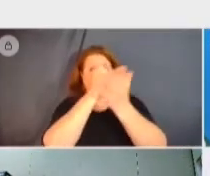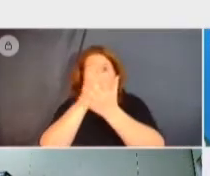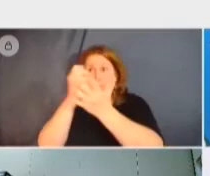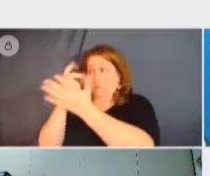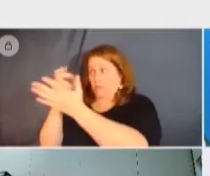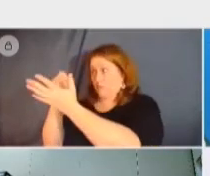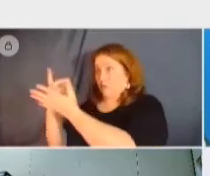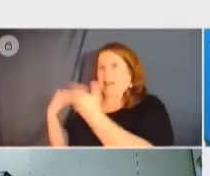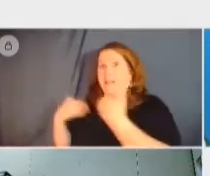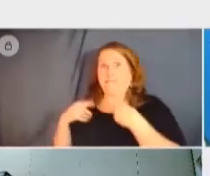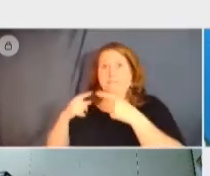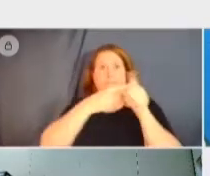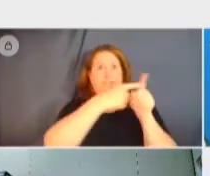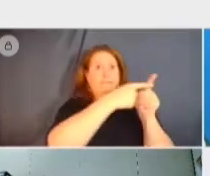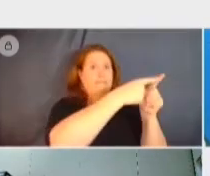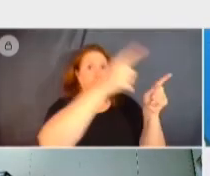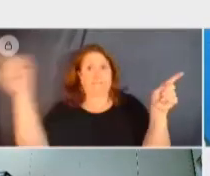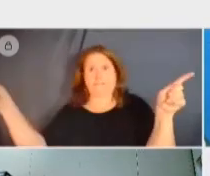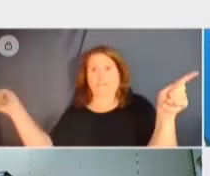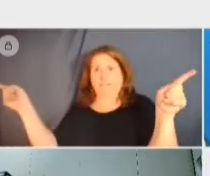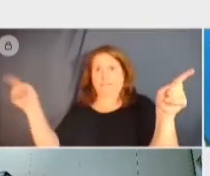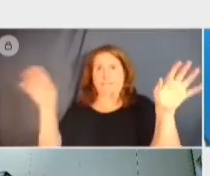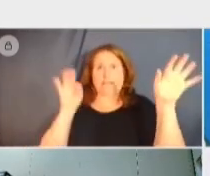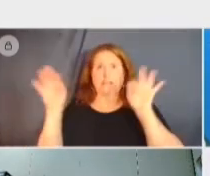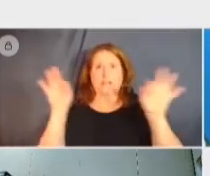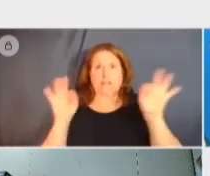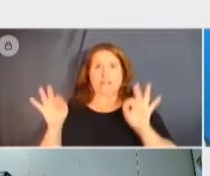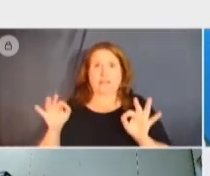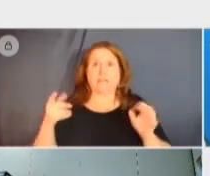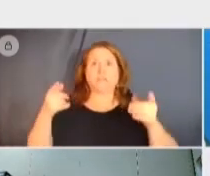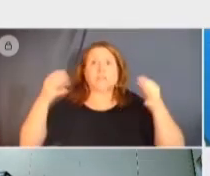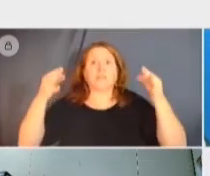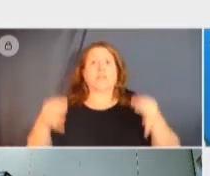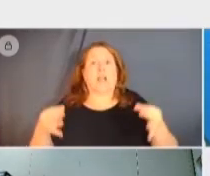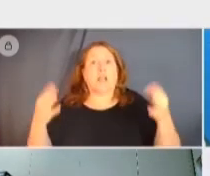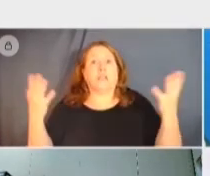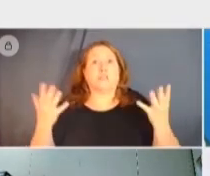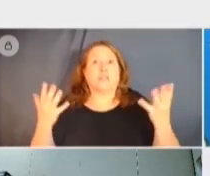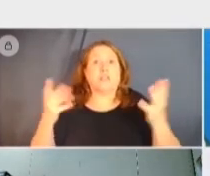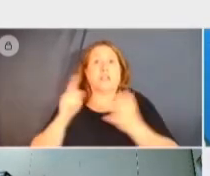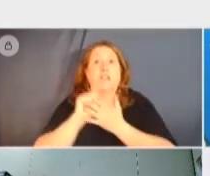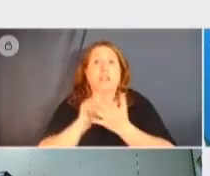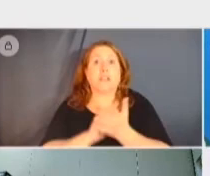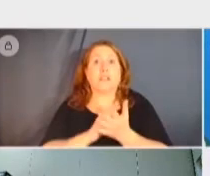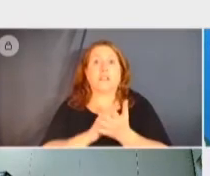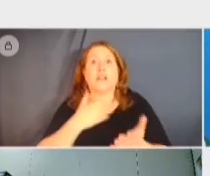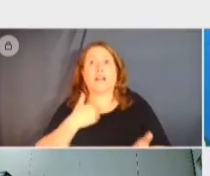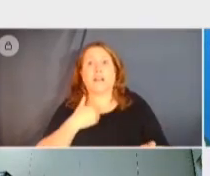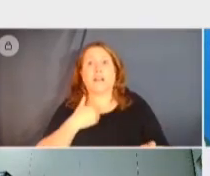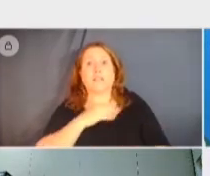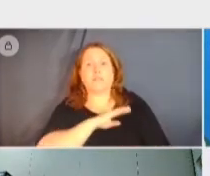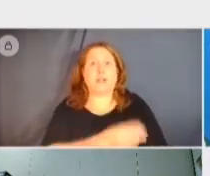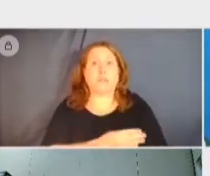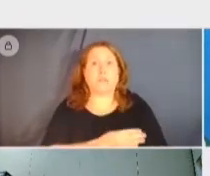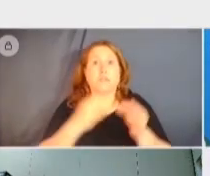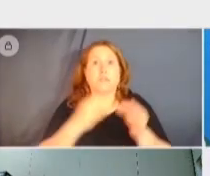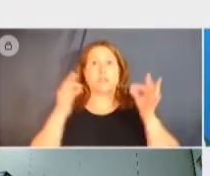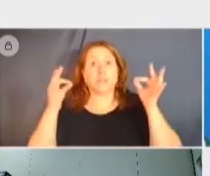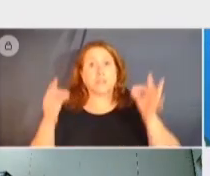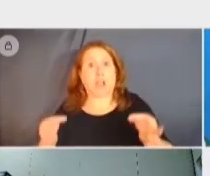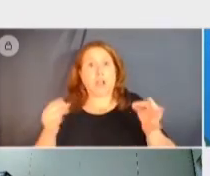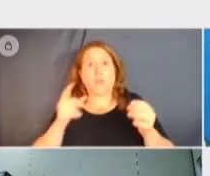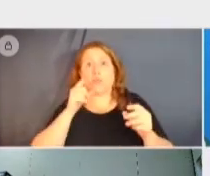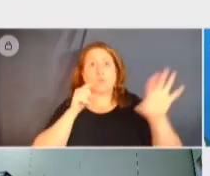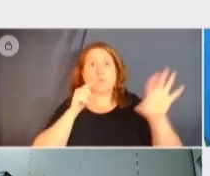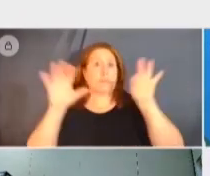can appoint them this year, and I think you legally you'll have that authority. But be aware that if you go back into